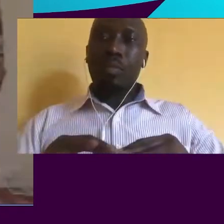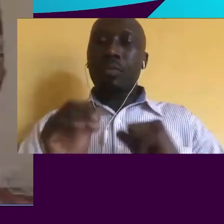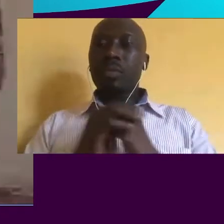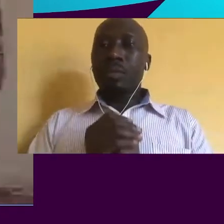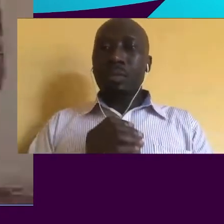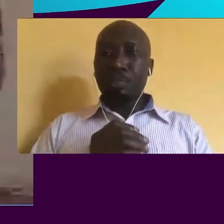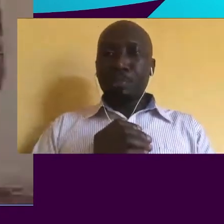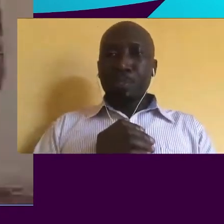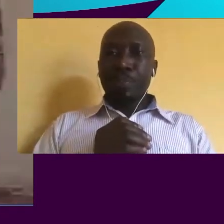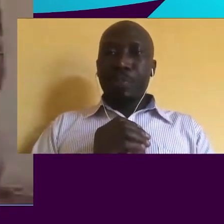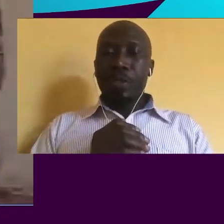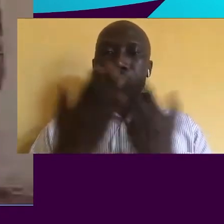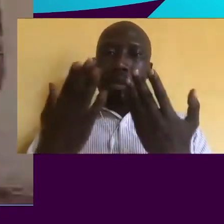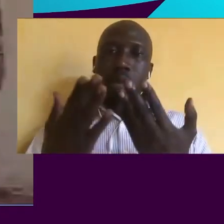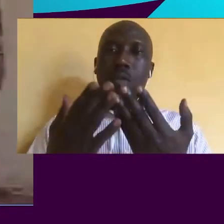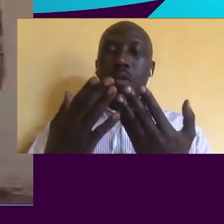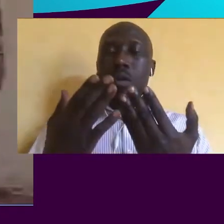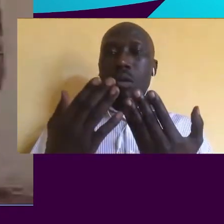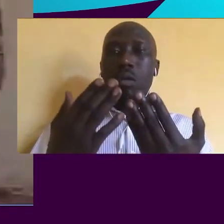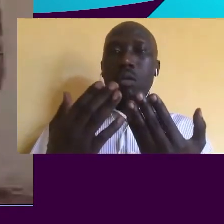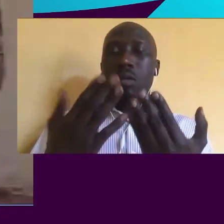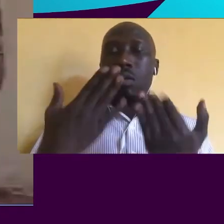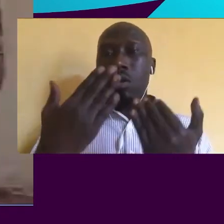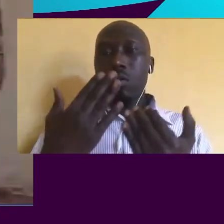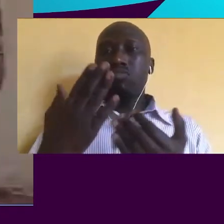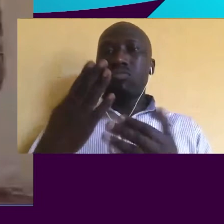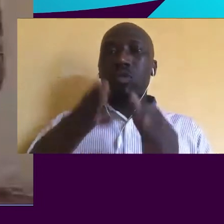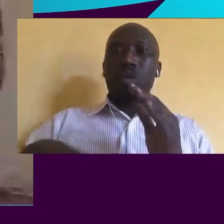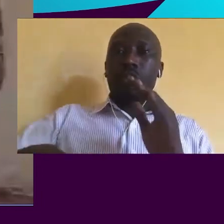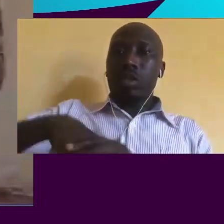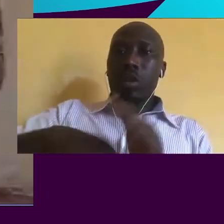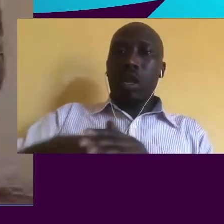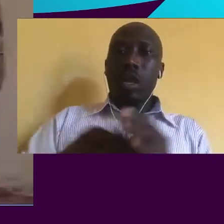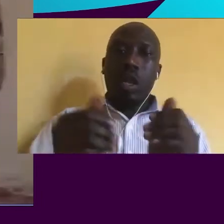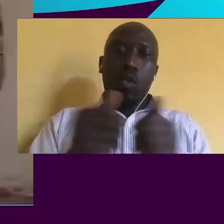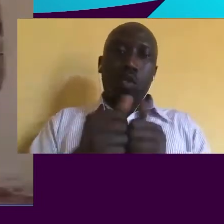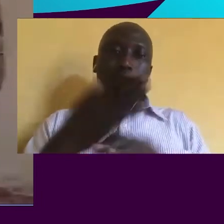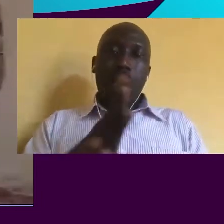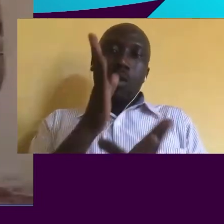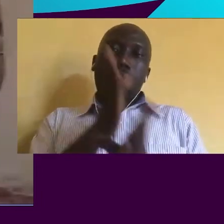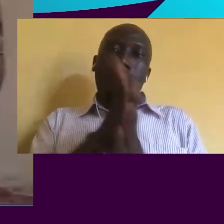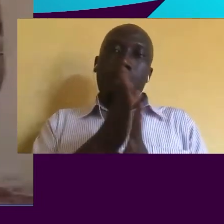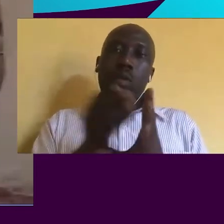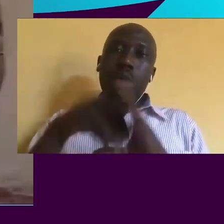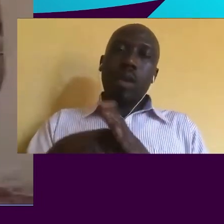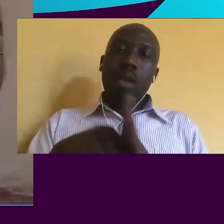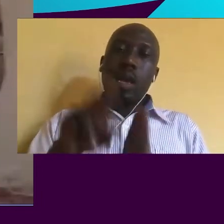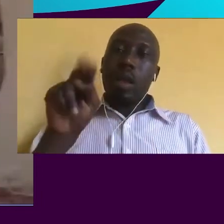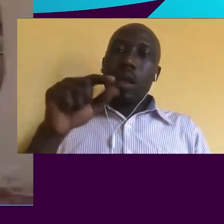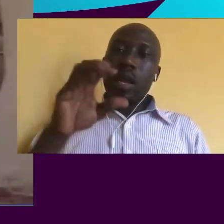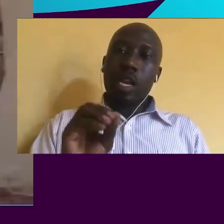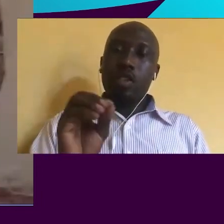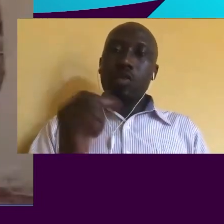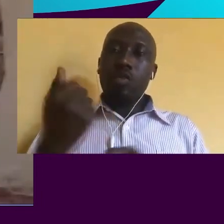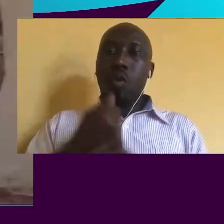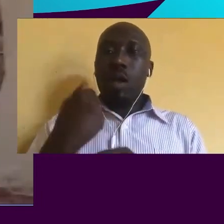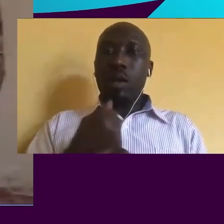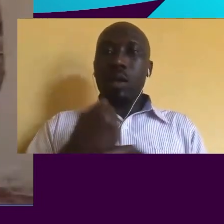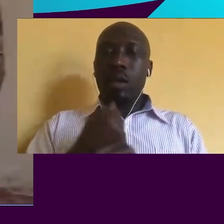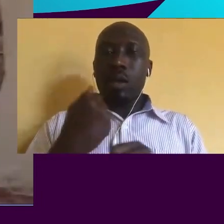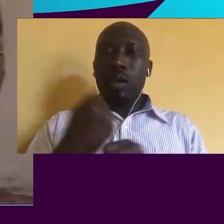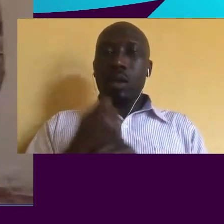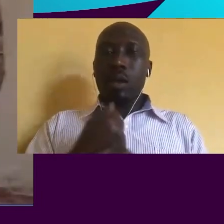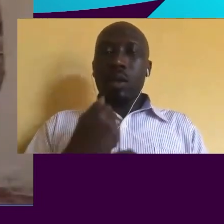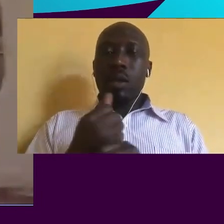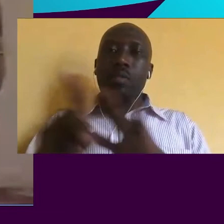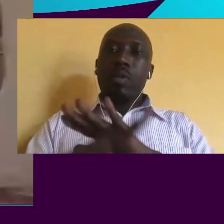I work with Soccer Without Borders. We are an NGO that works primarily with urban